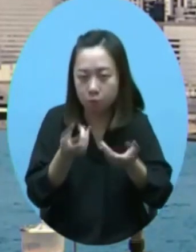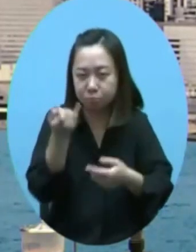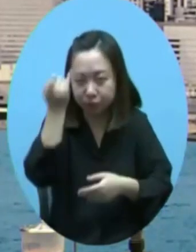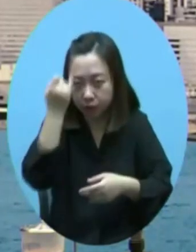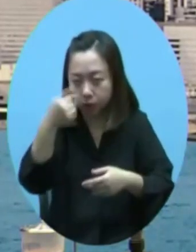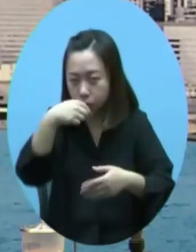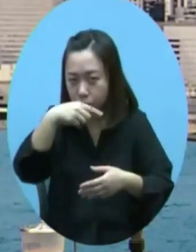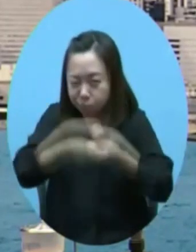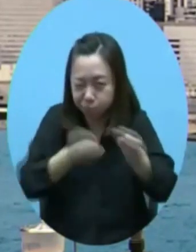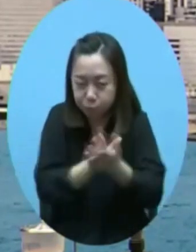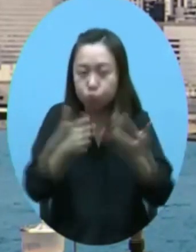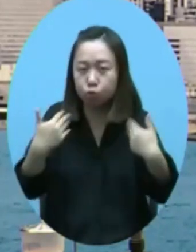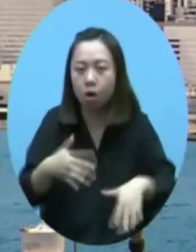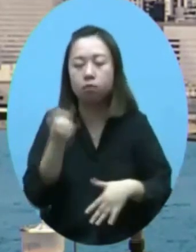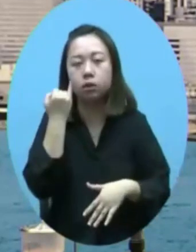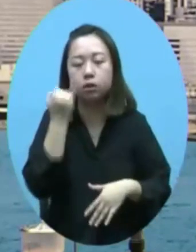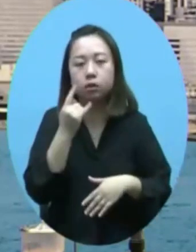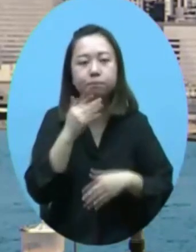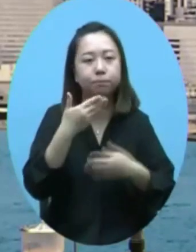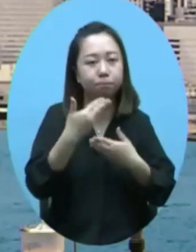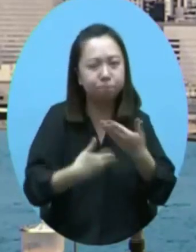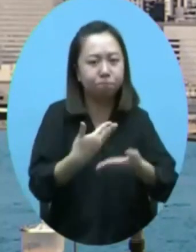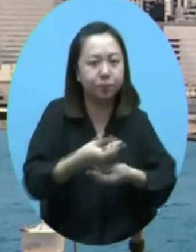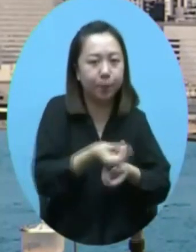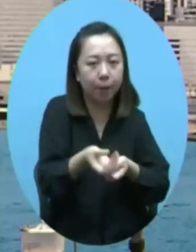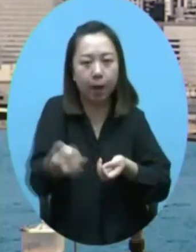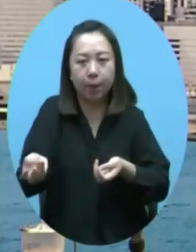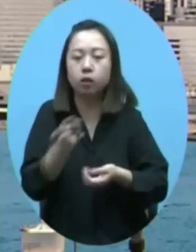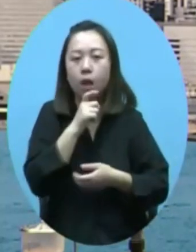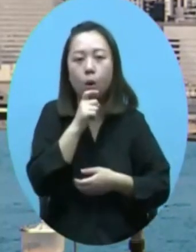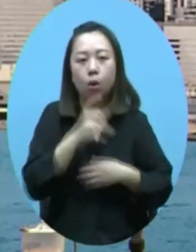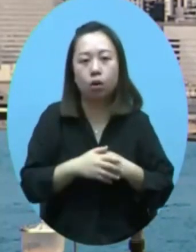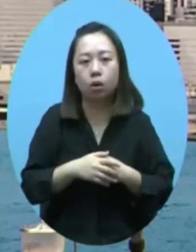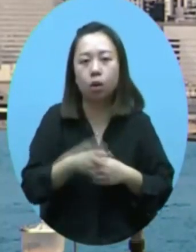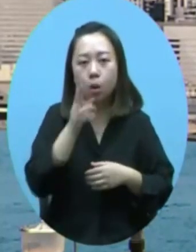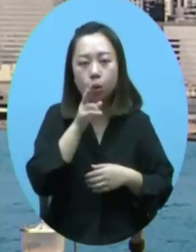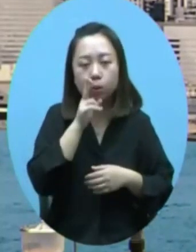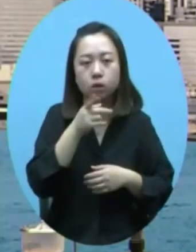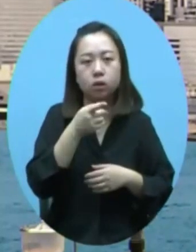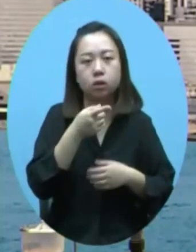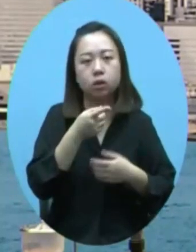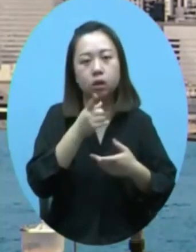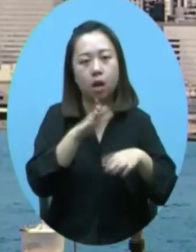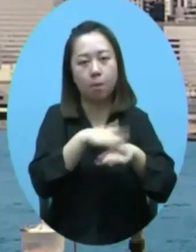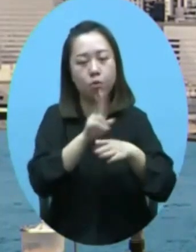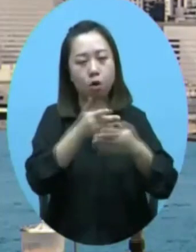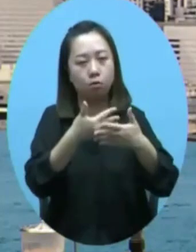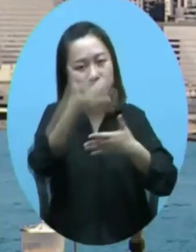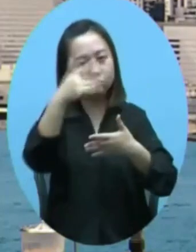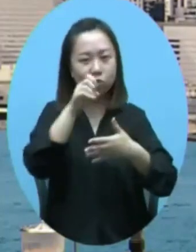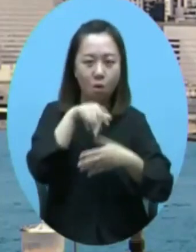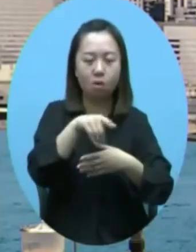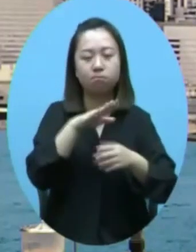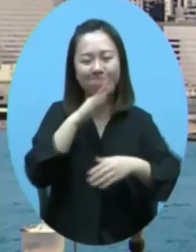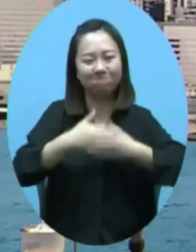testing just in case, to avoid transmission. We've been distributing the bottles, the sample bottles, to the school students.